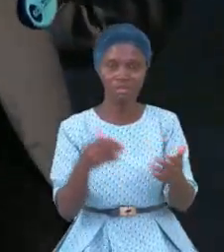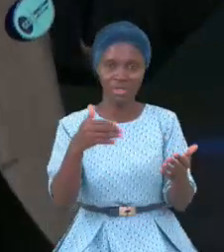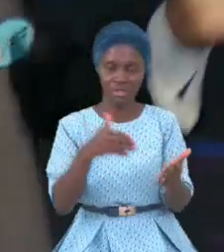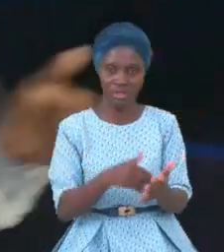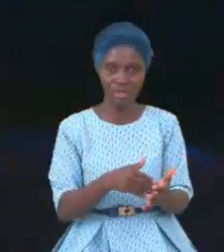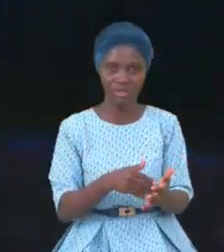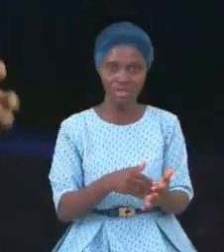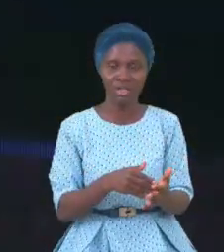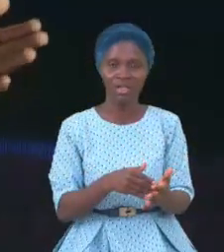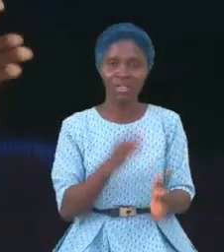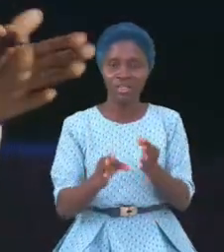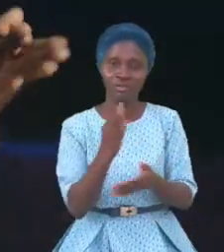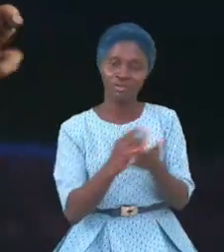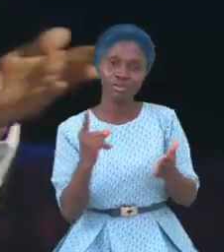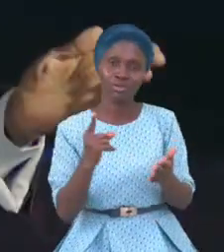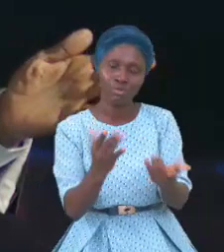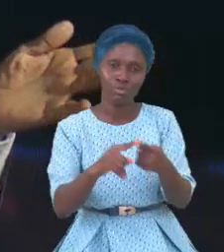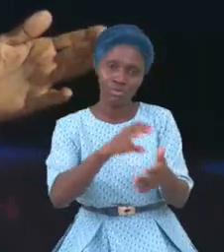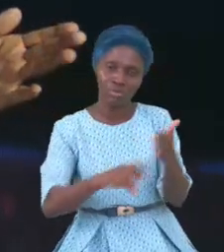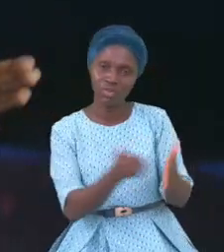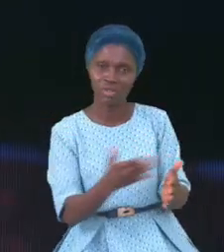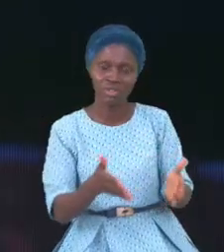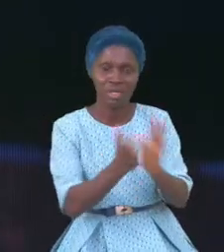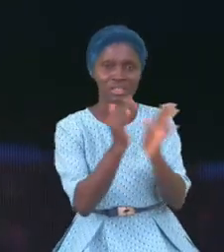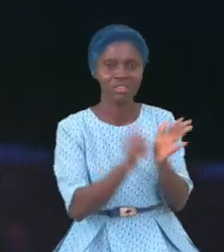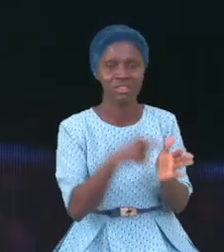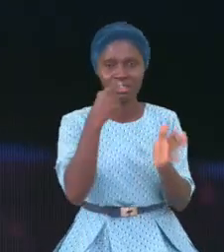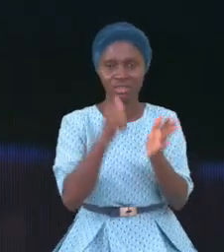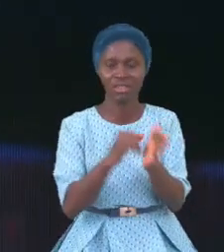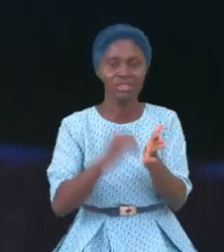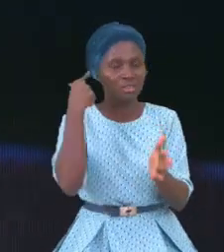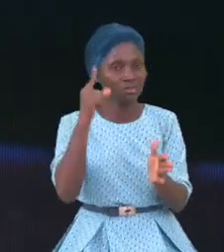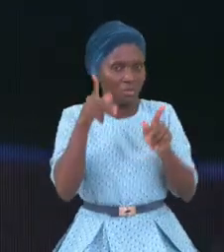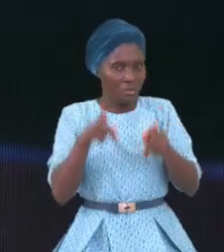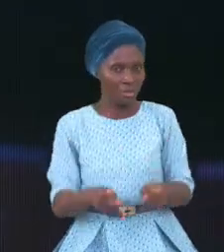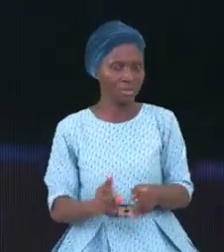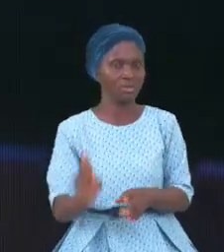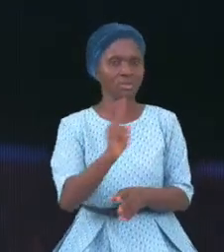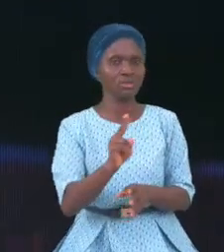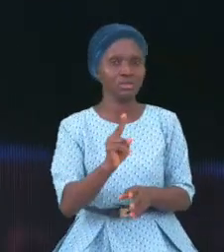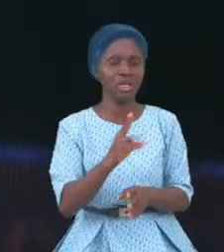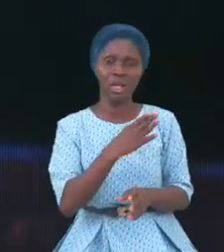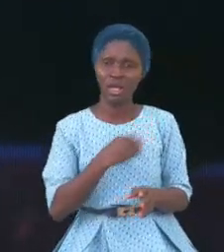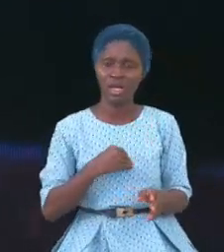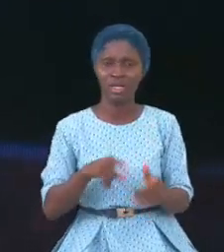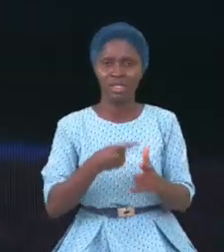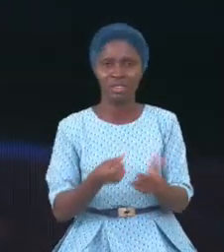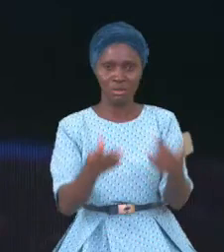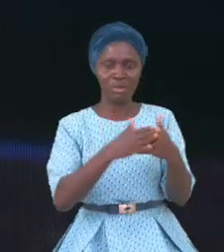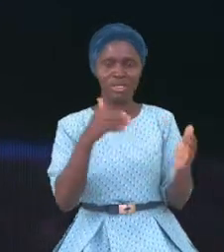the sacrifice to the Lord, and he cuts a part of that, and he say, why are you doing that?